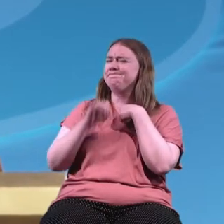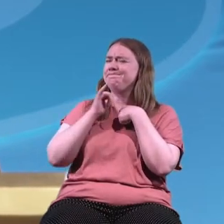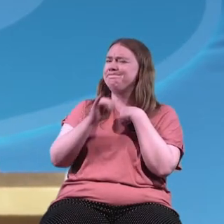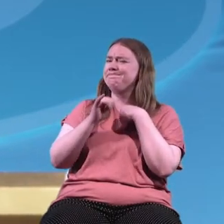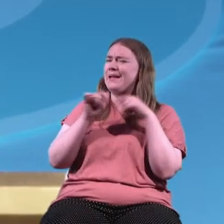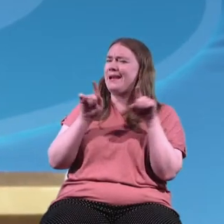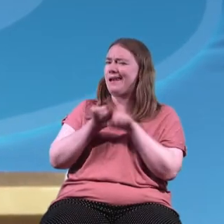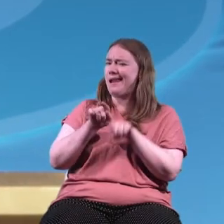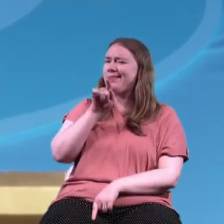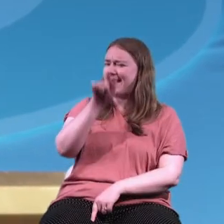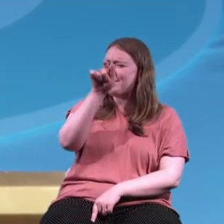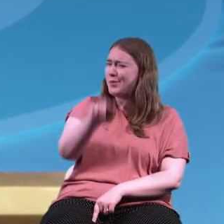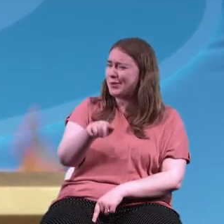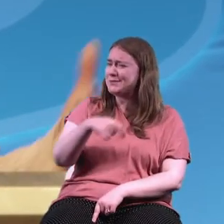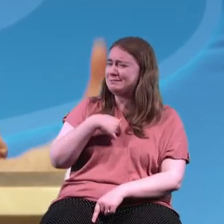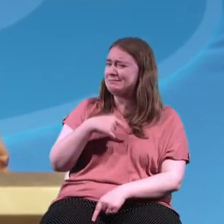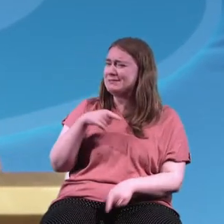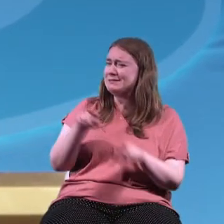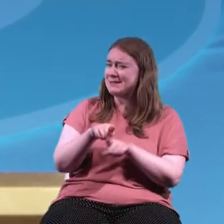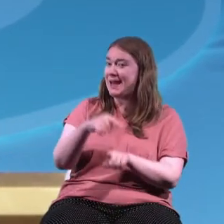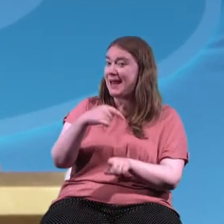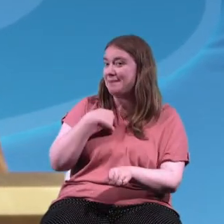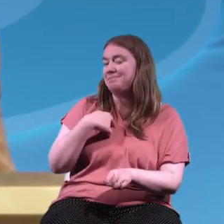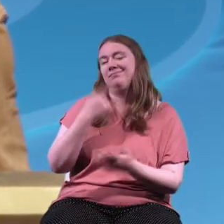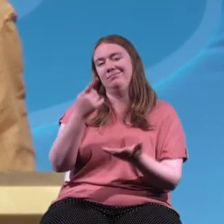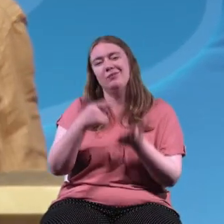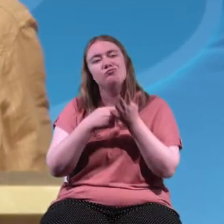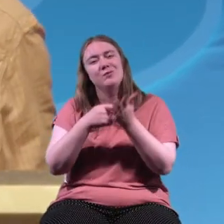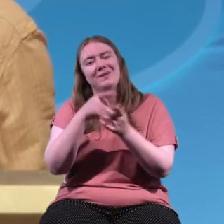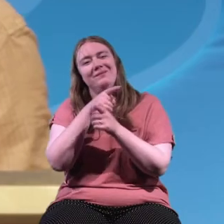people. First, there's Anna.